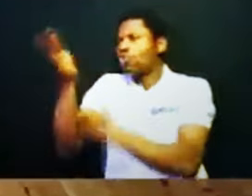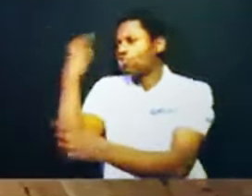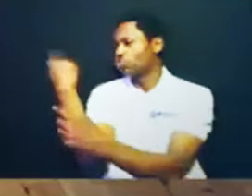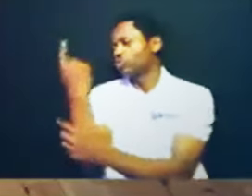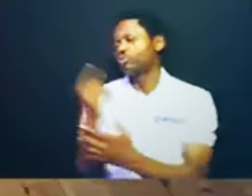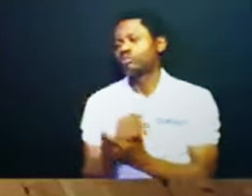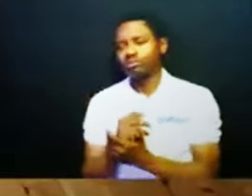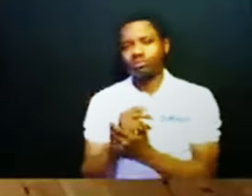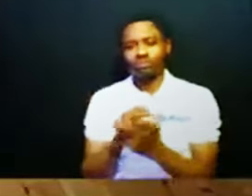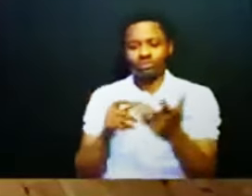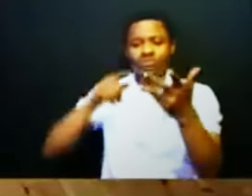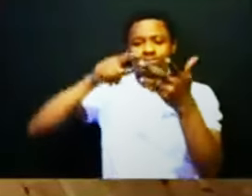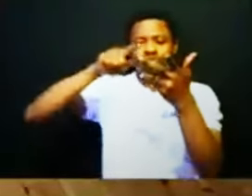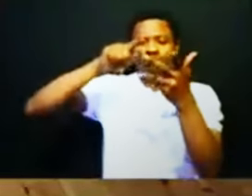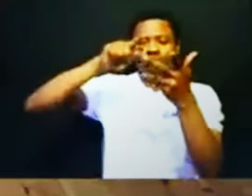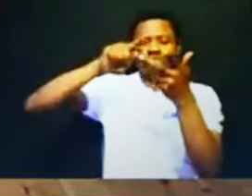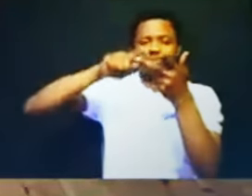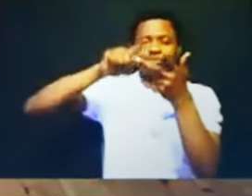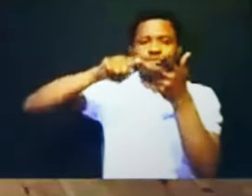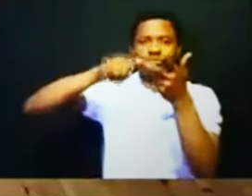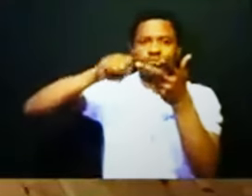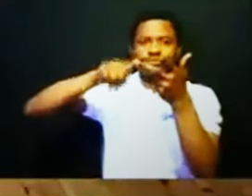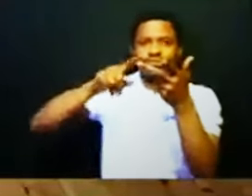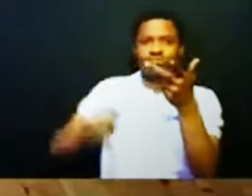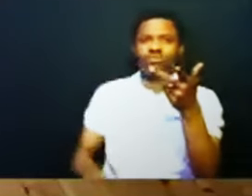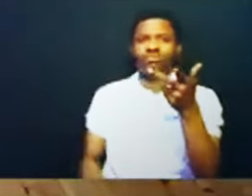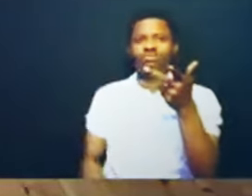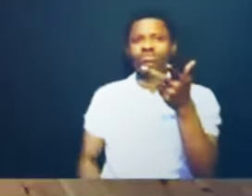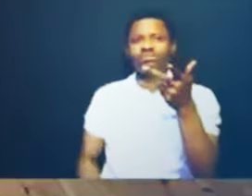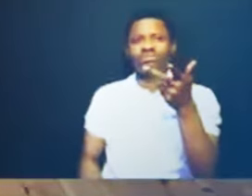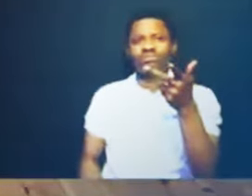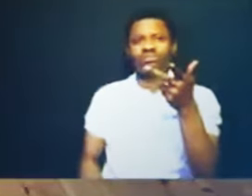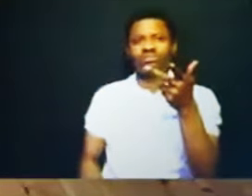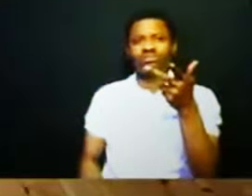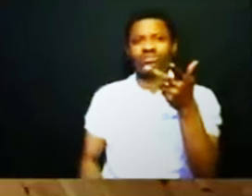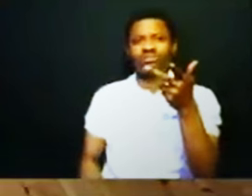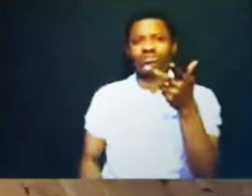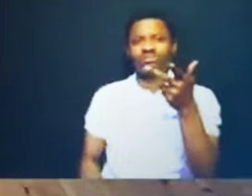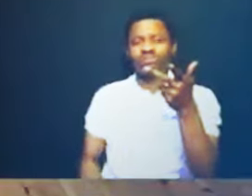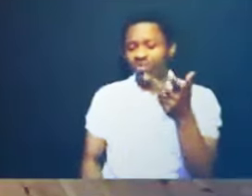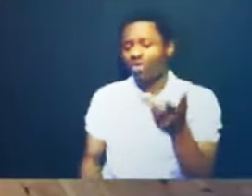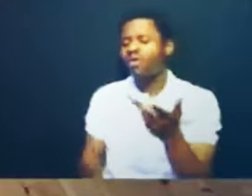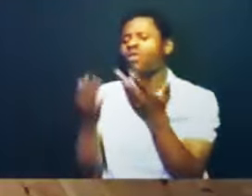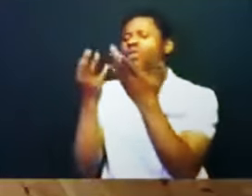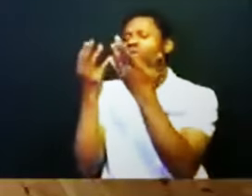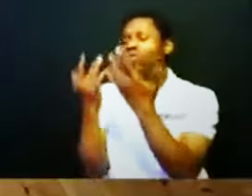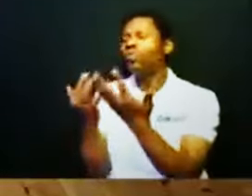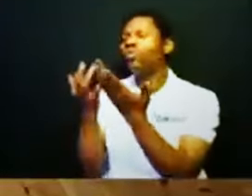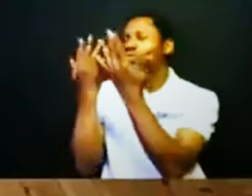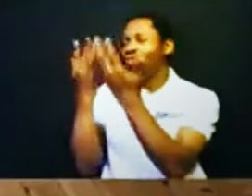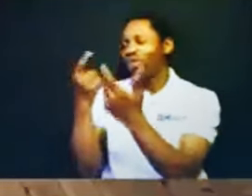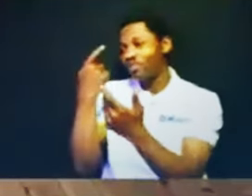Number three, and are waiting for Jesus' second